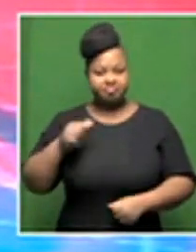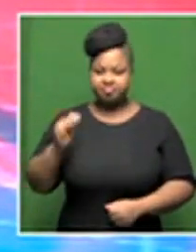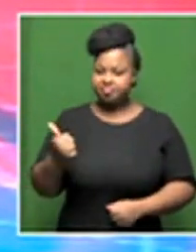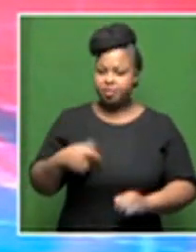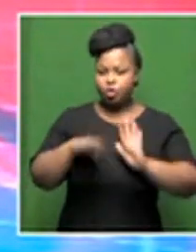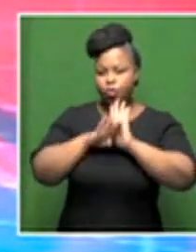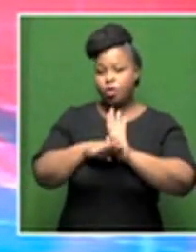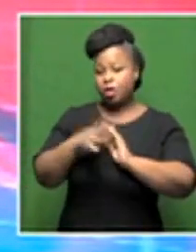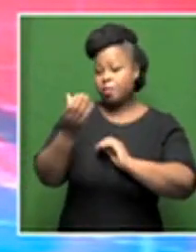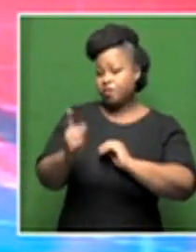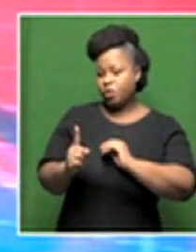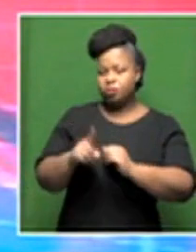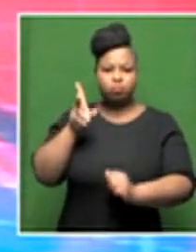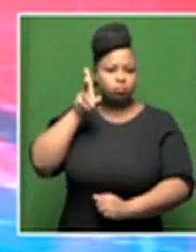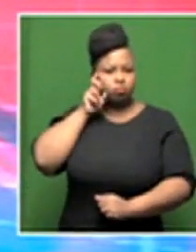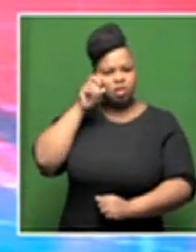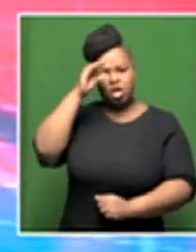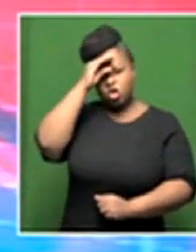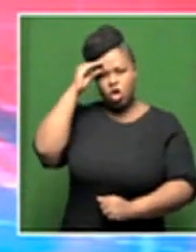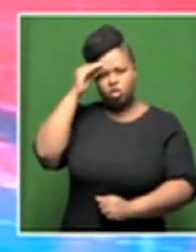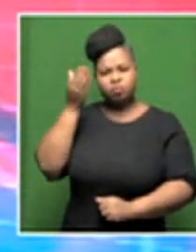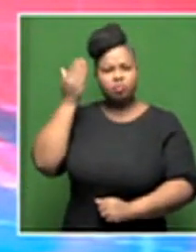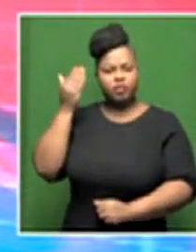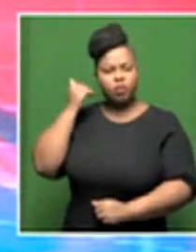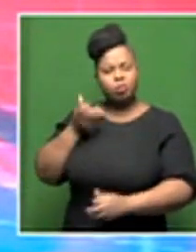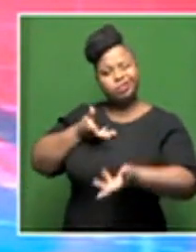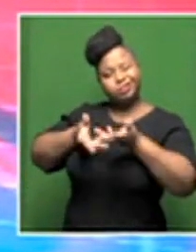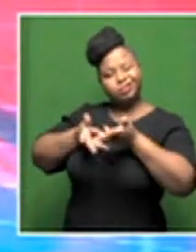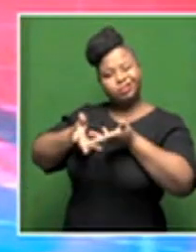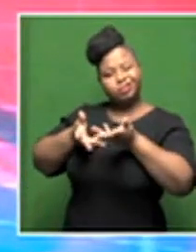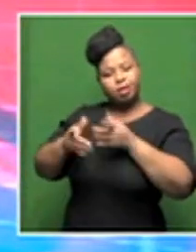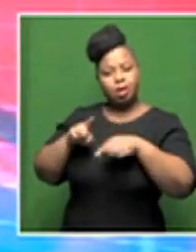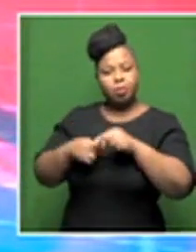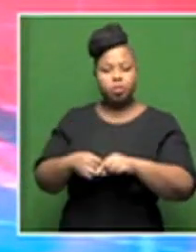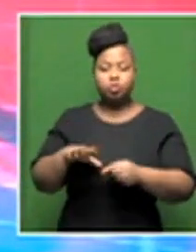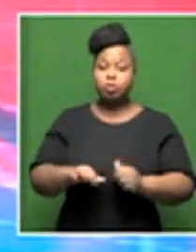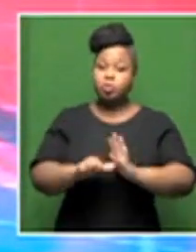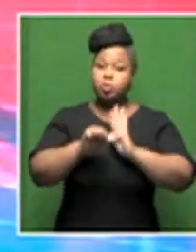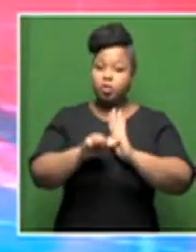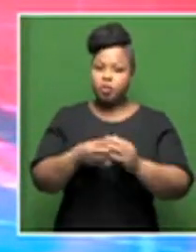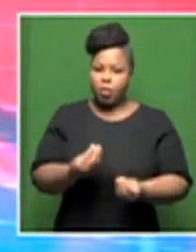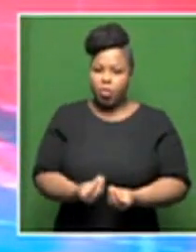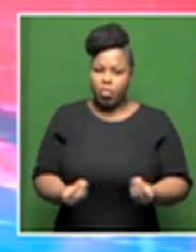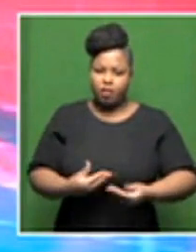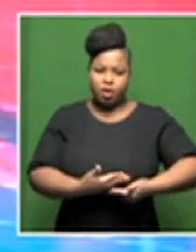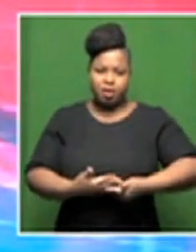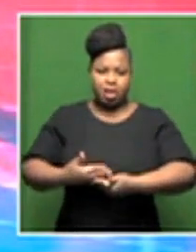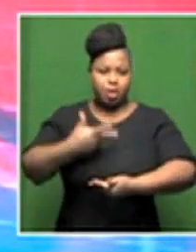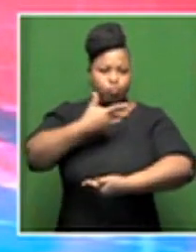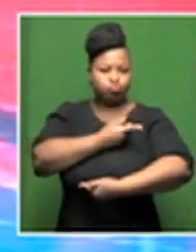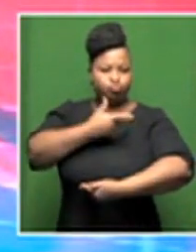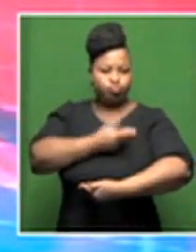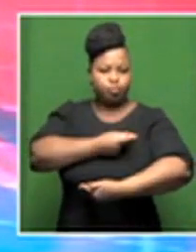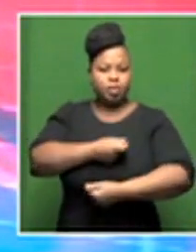on the program? We listen to a nurse I spoke to about the importance of childhood vaccines. Thereafter, we speak